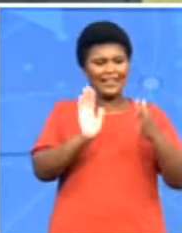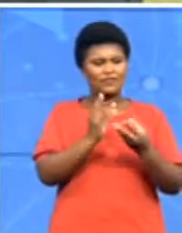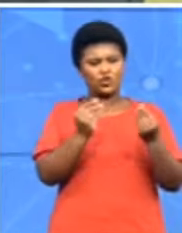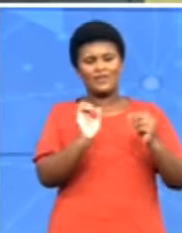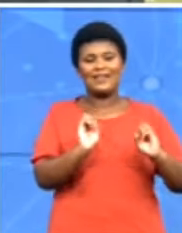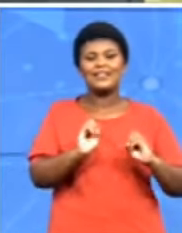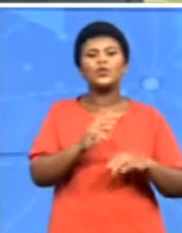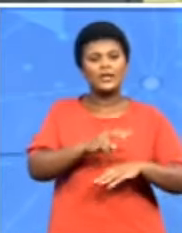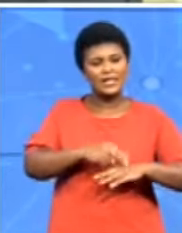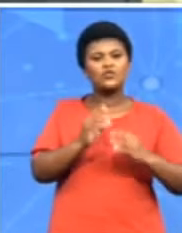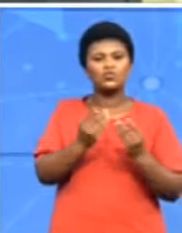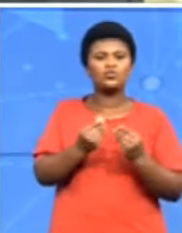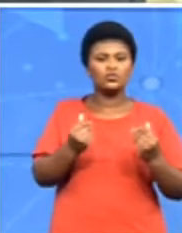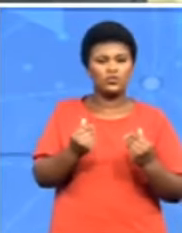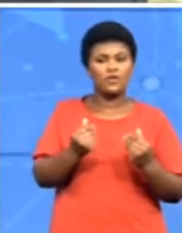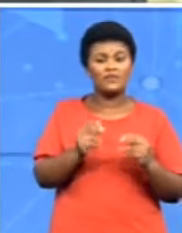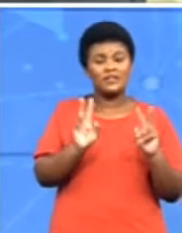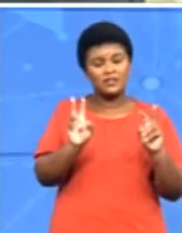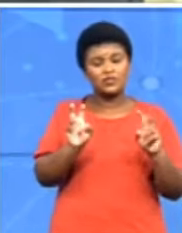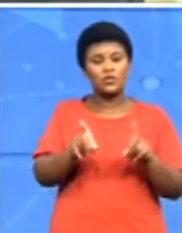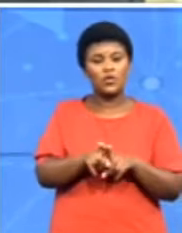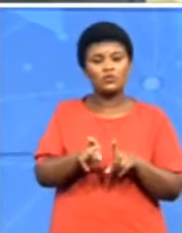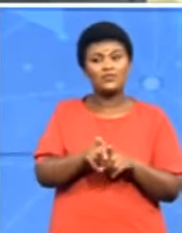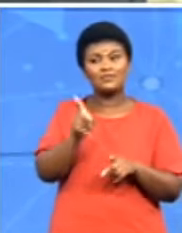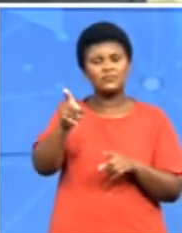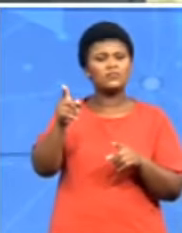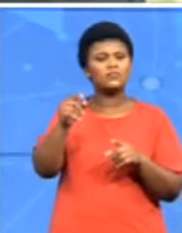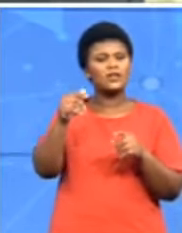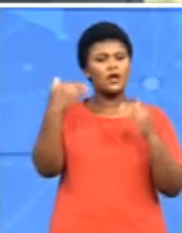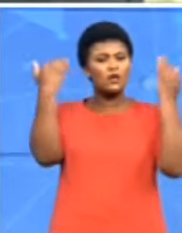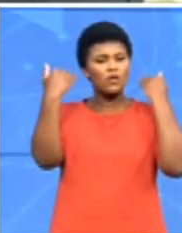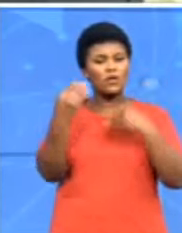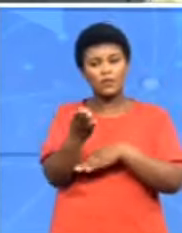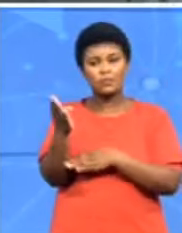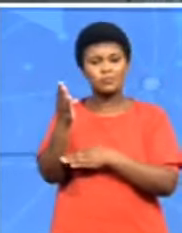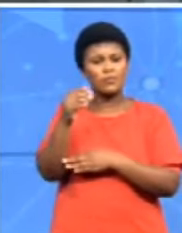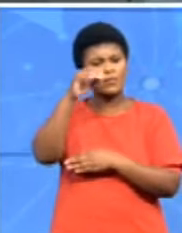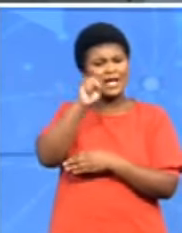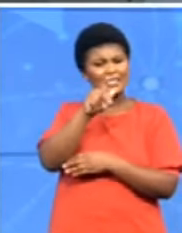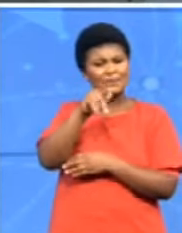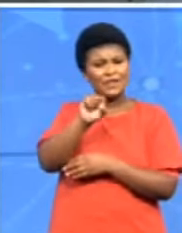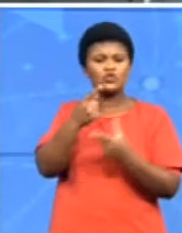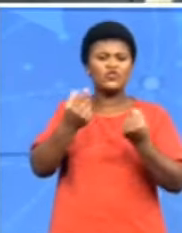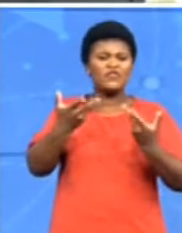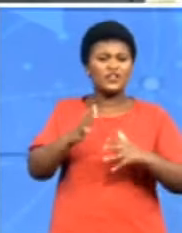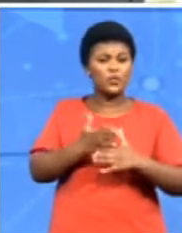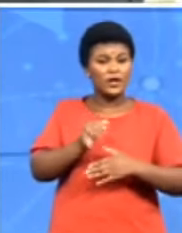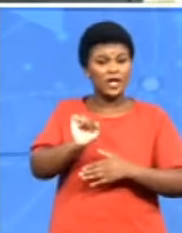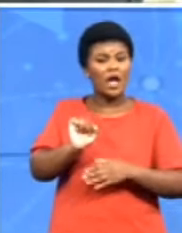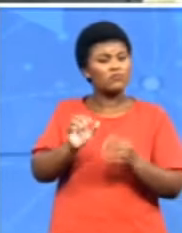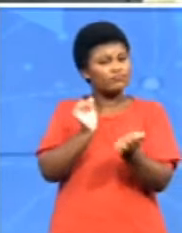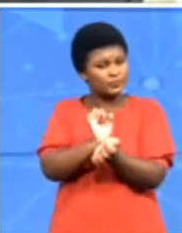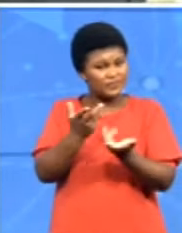the prosecutors are there, and the police have done their work. They've arrested. That's what we want. So now we want justice to be served,